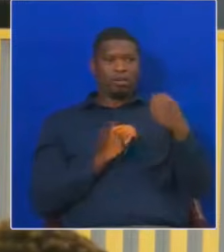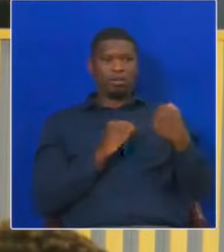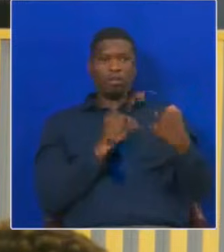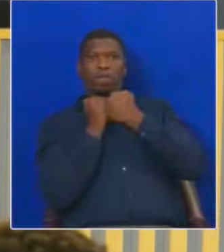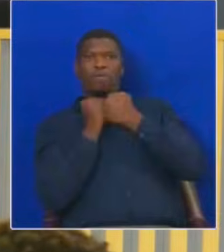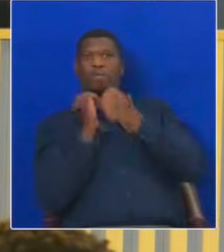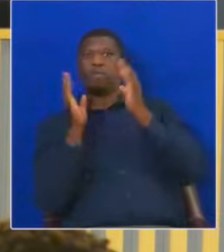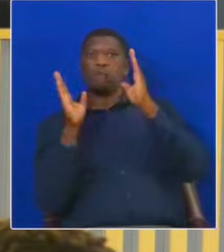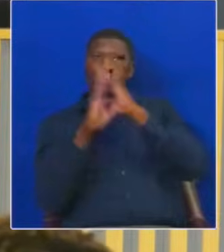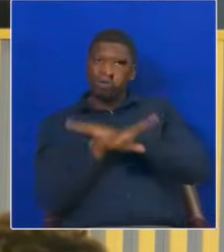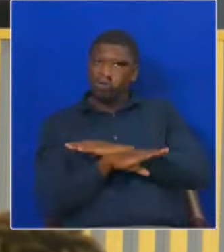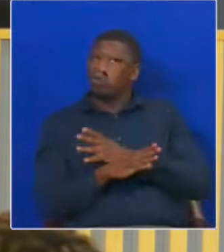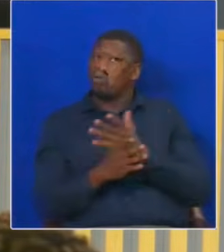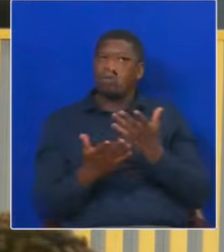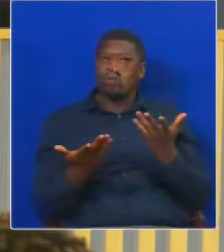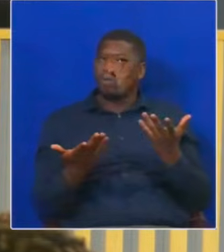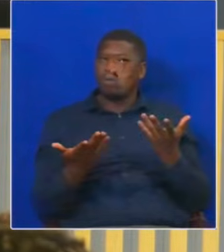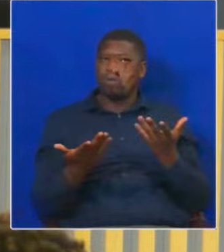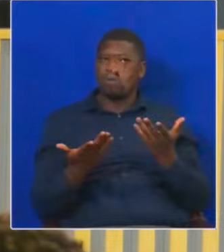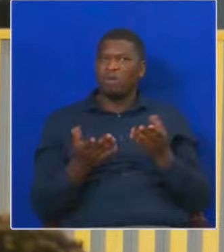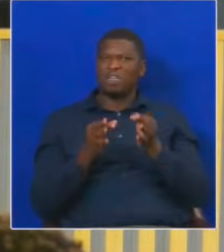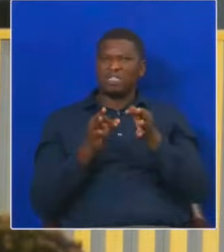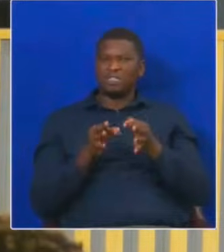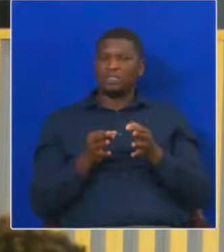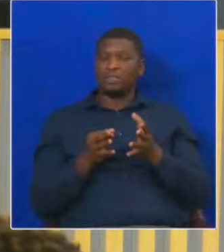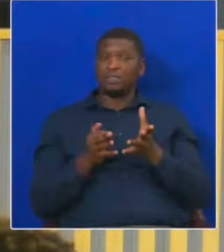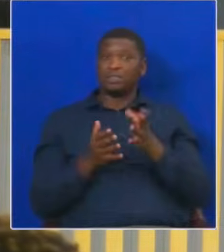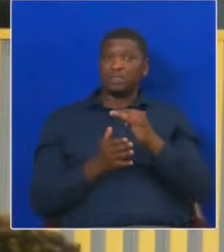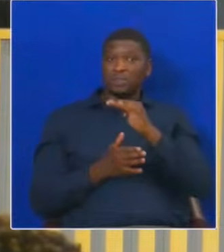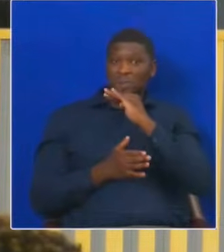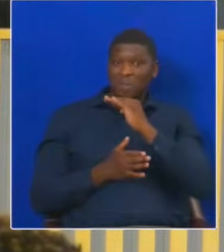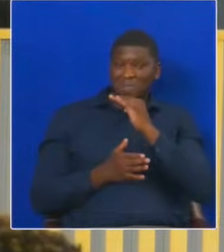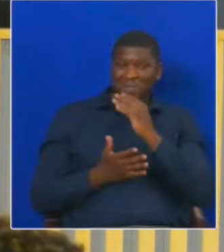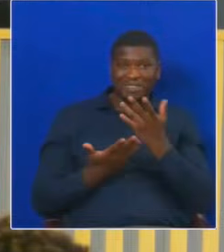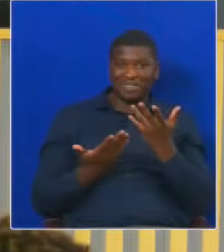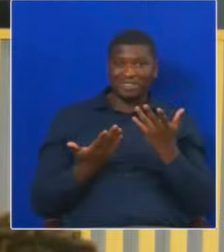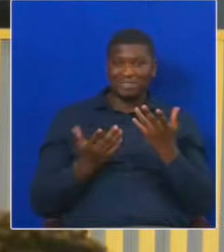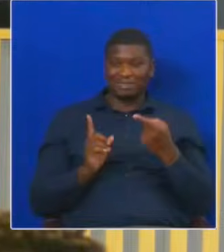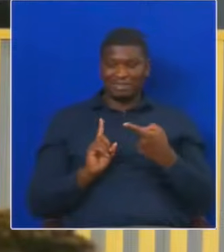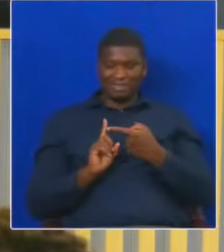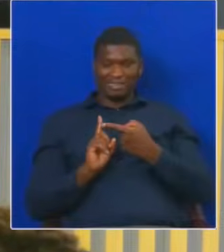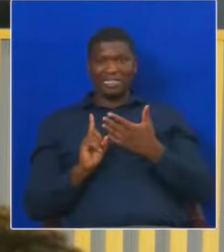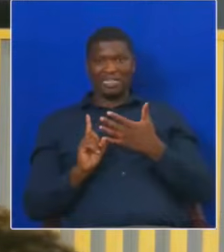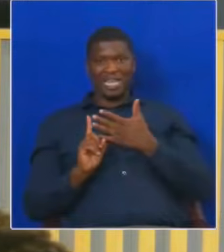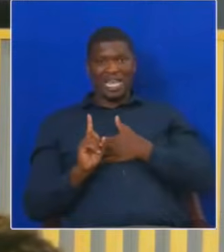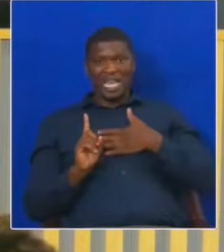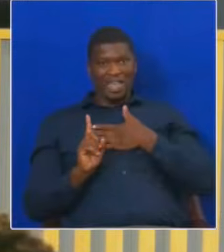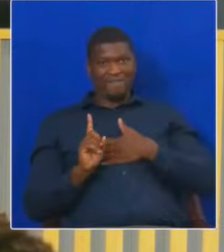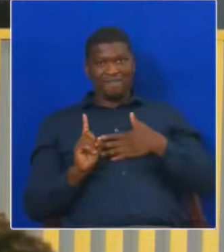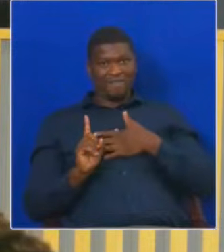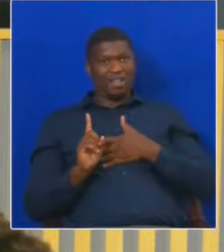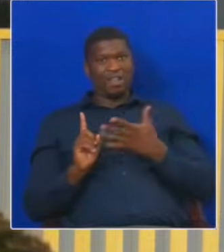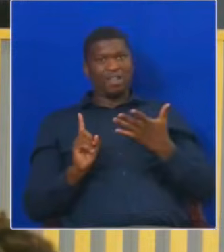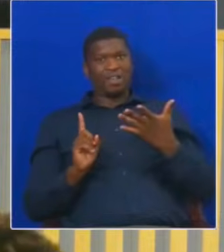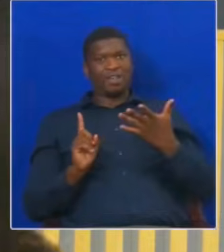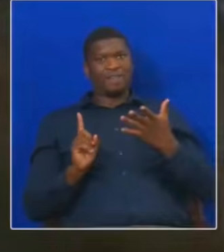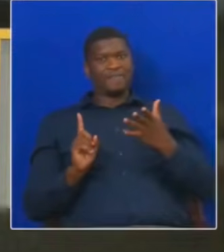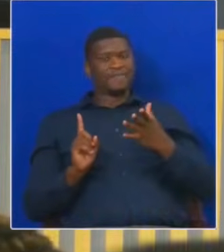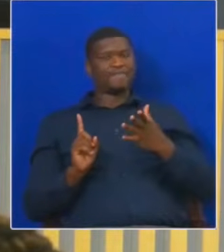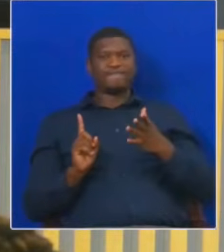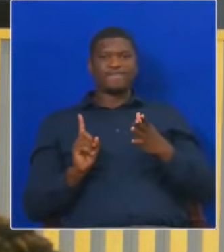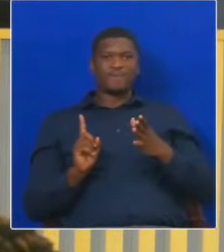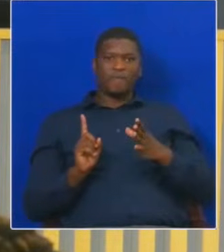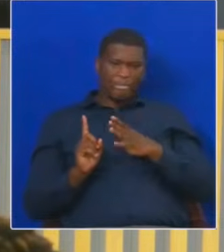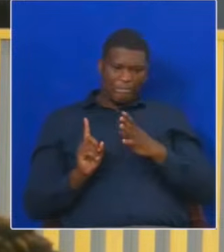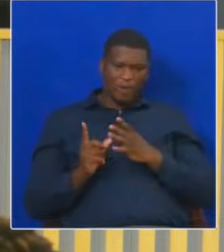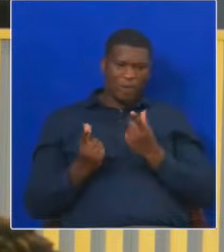way. So therefore, he proceeded to KZN and met with